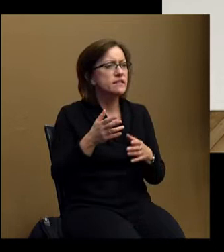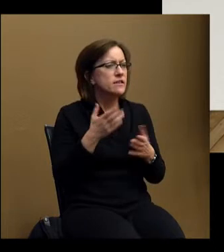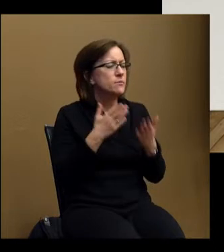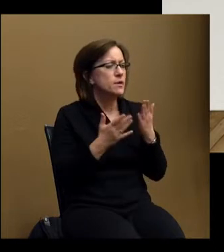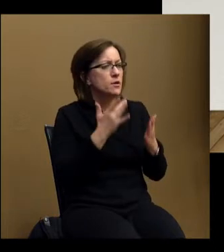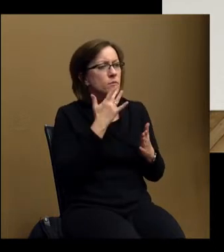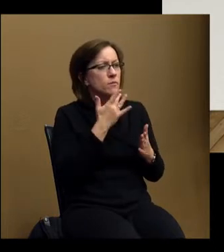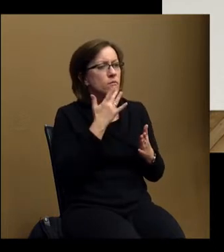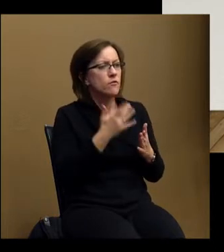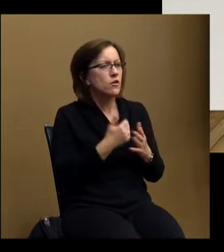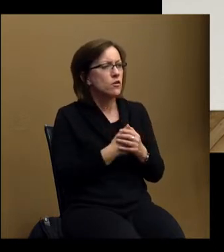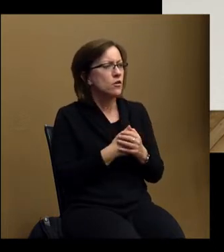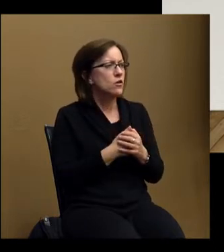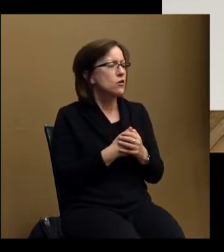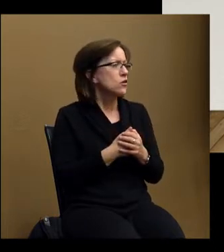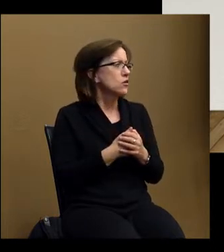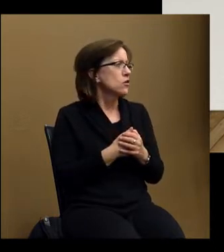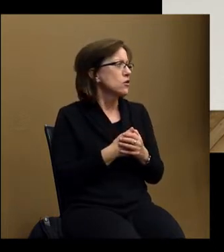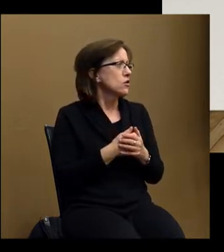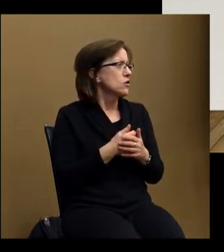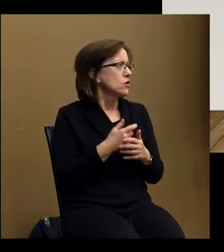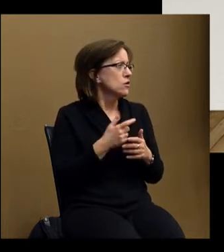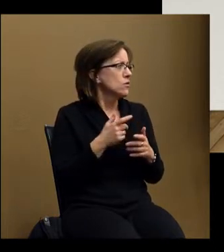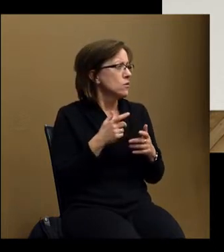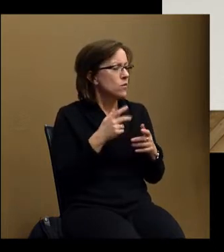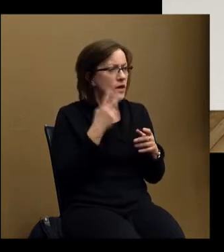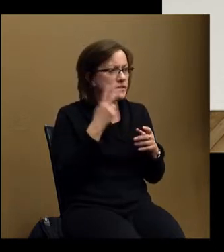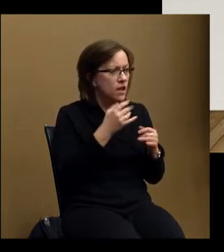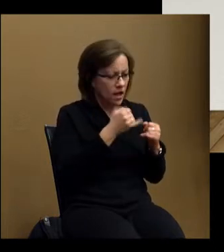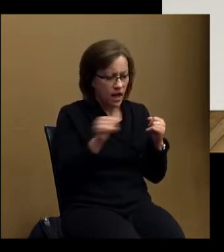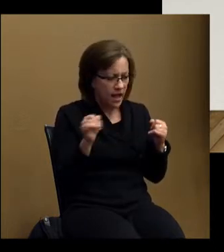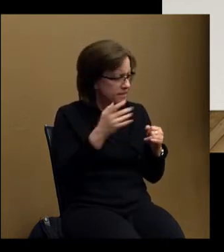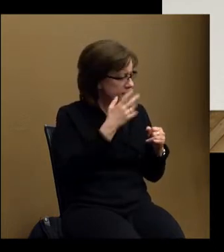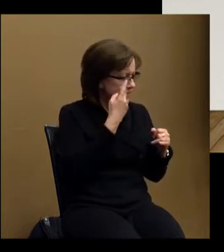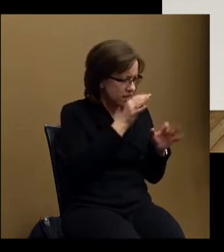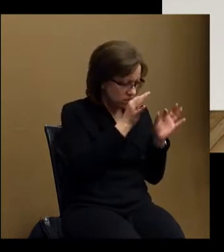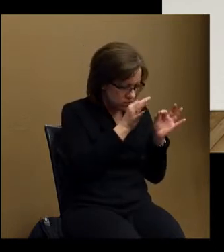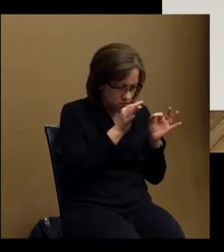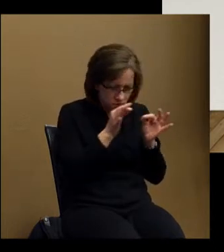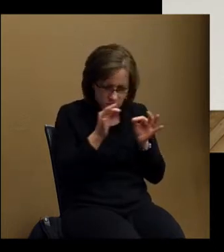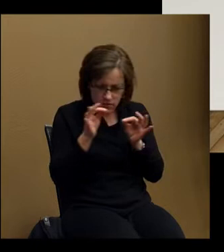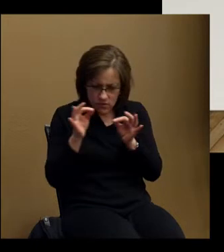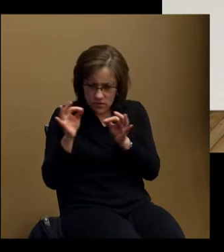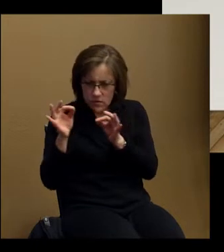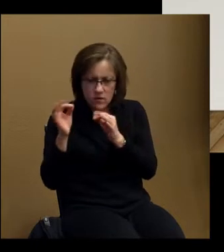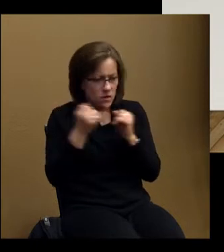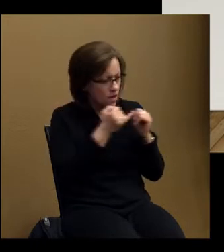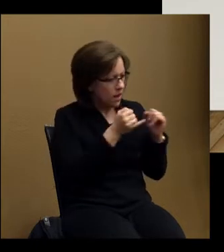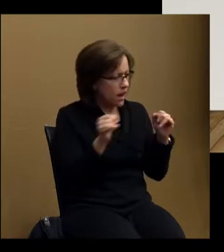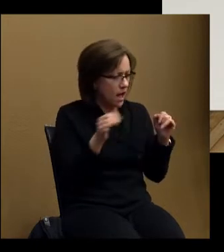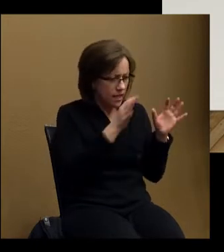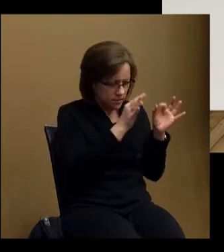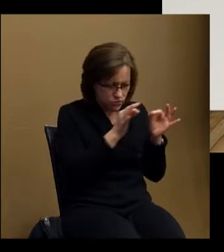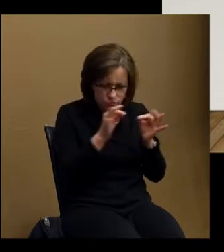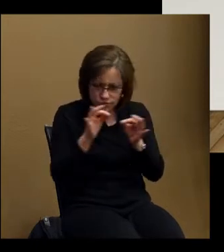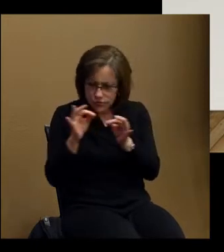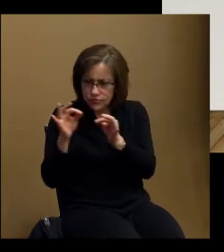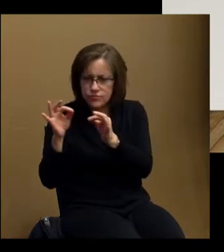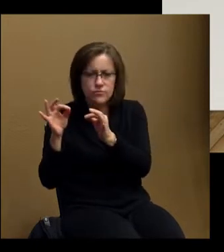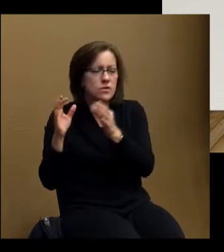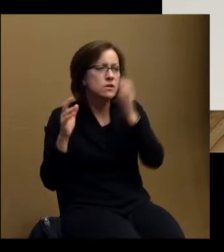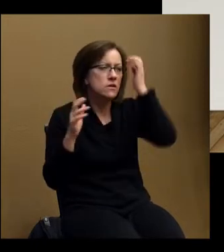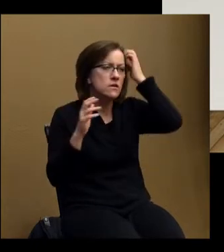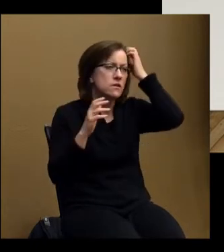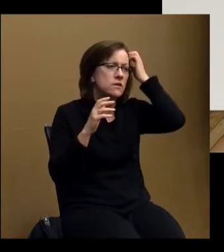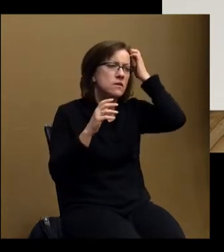like lines, and they may actually like to run their eye along a lined surface. They